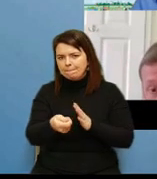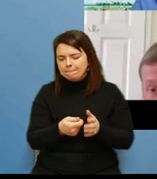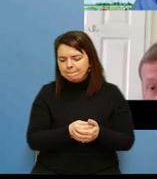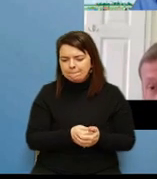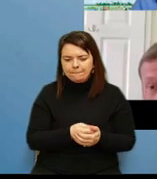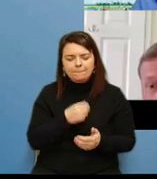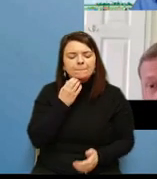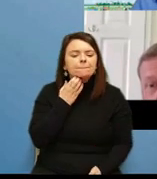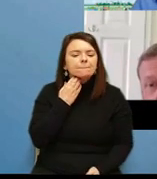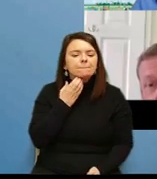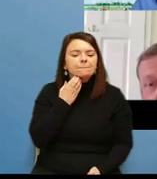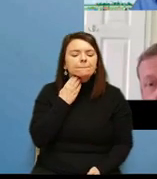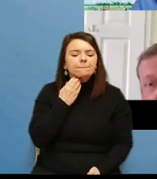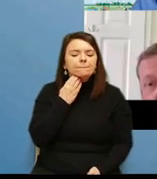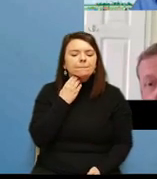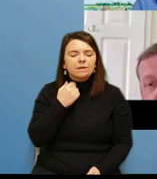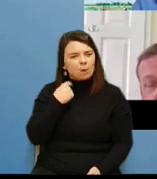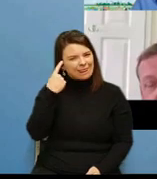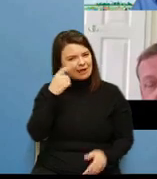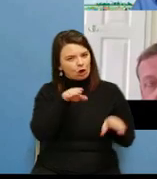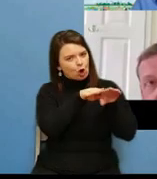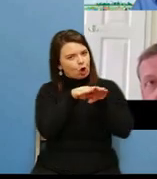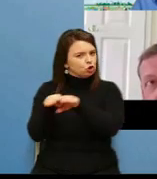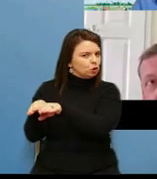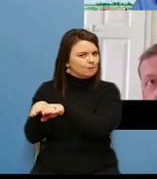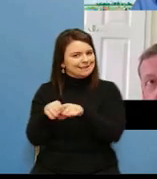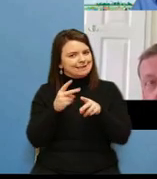prescribers? I was thinking along the lines of